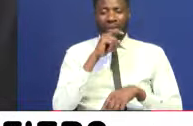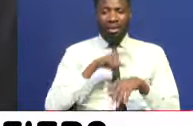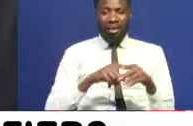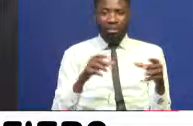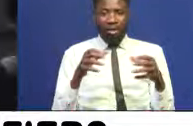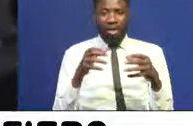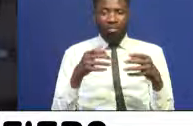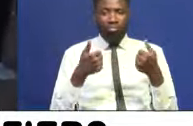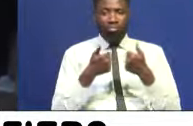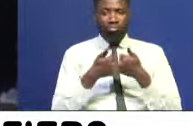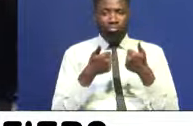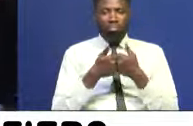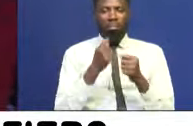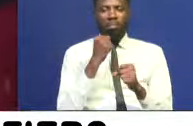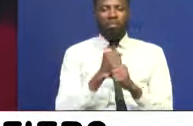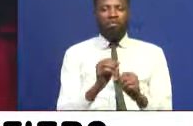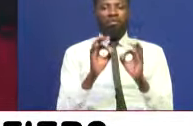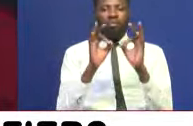level.